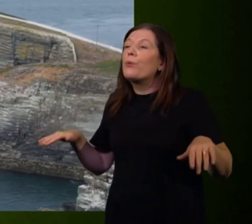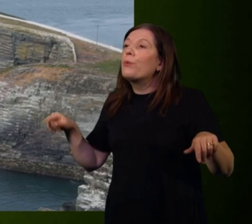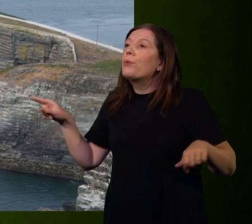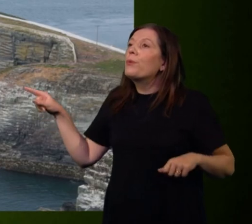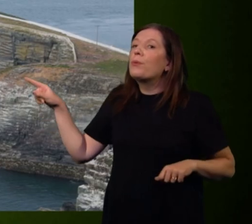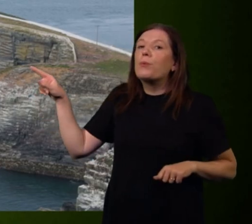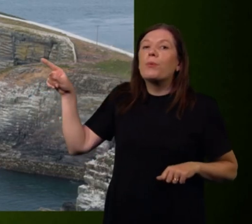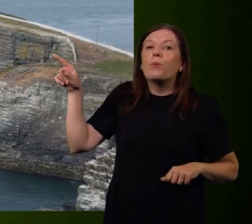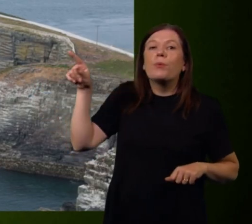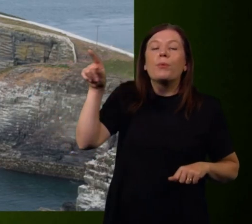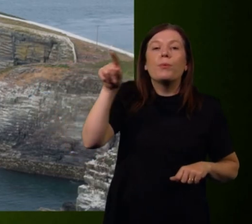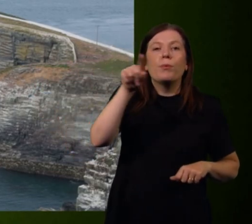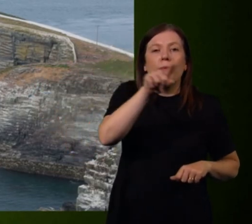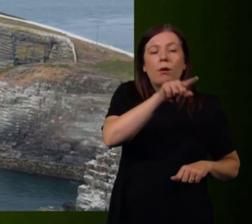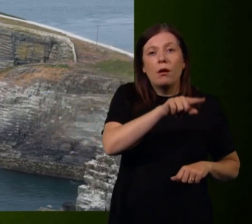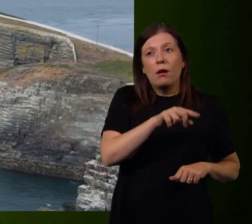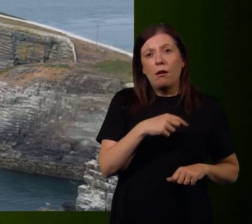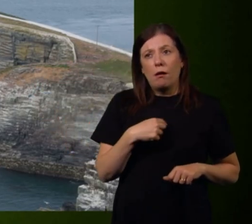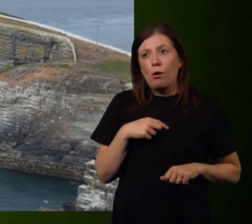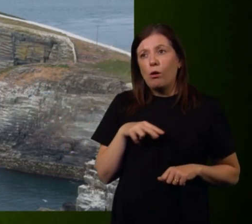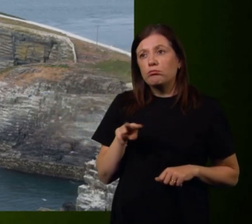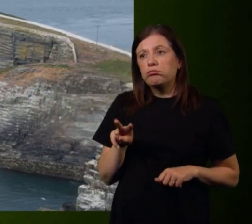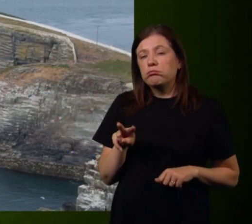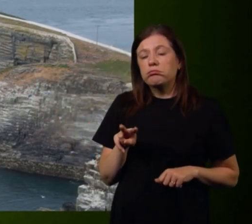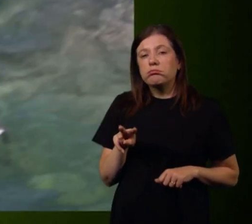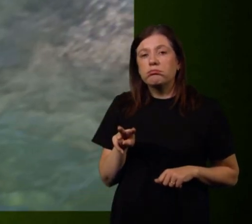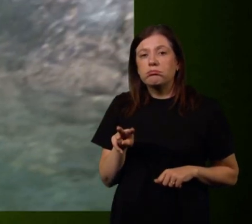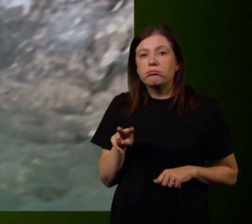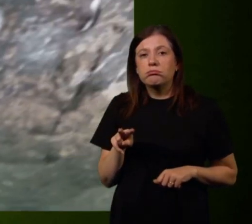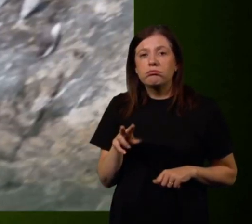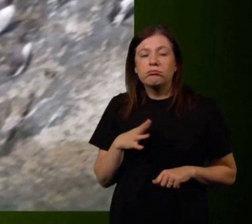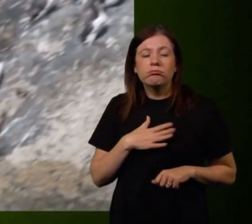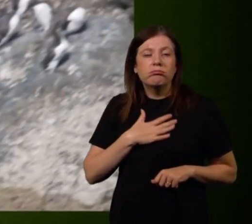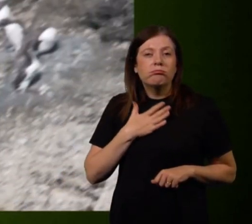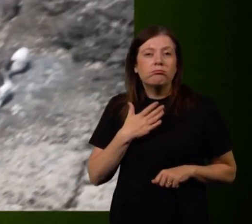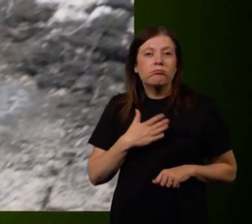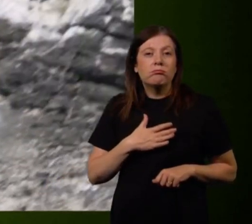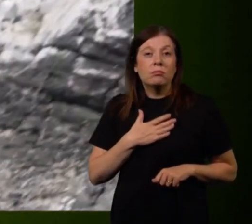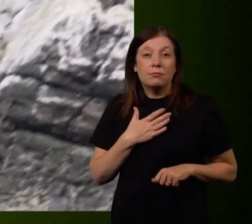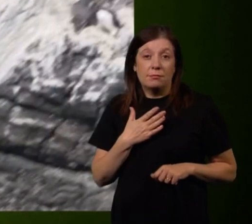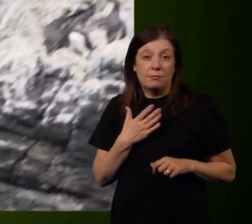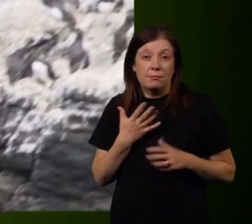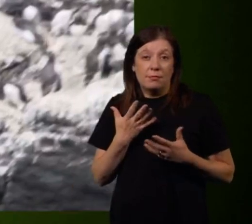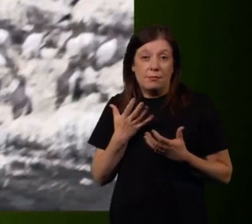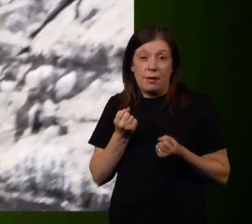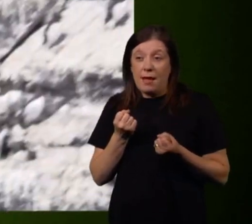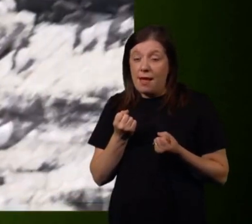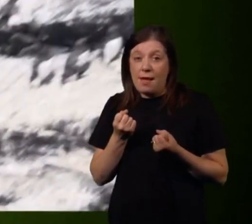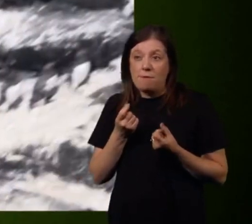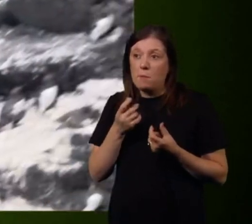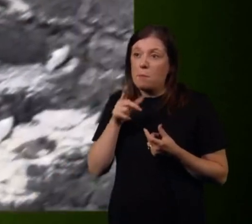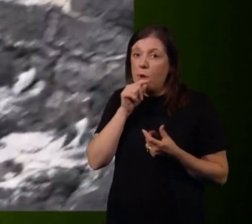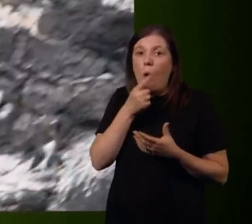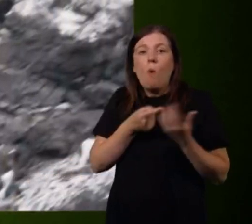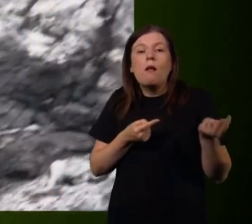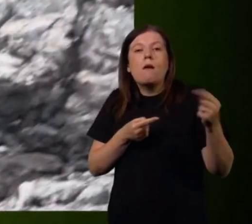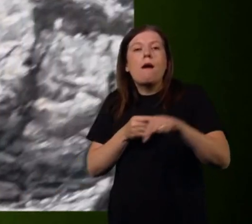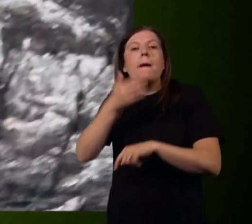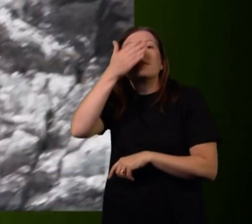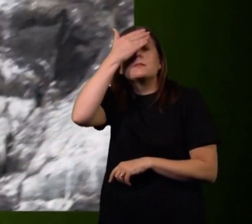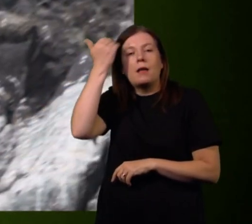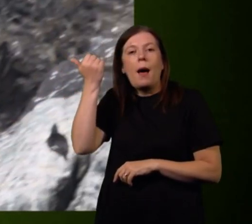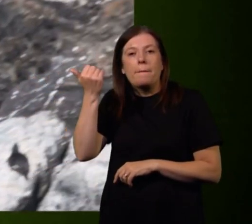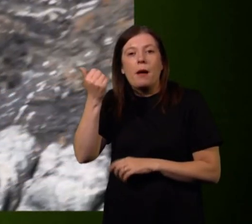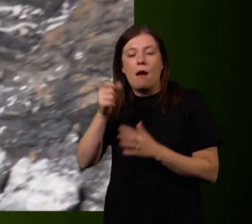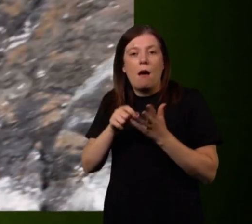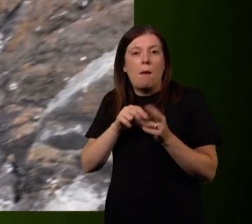past the lighthouse there. Really beautiful scenes here. Now, like I said, there are loads of summer visitors, seabirds nesting here. We've